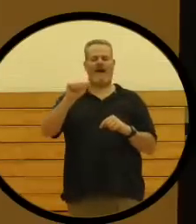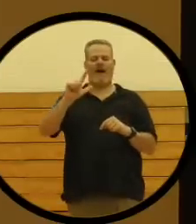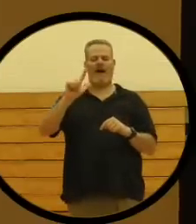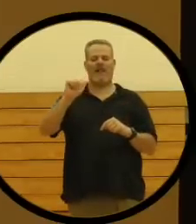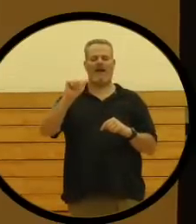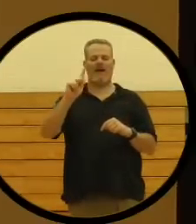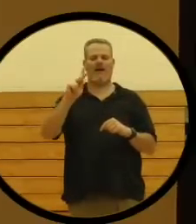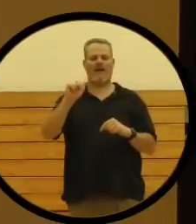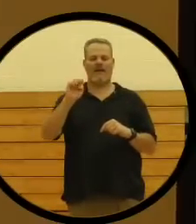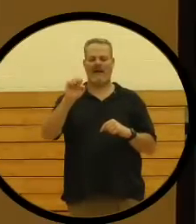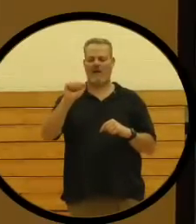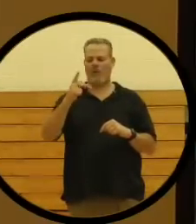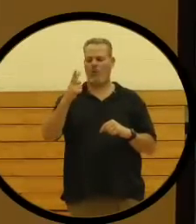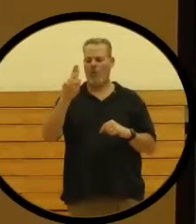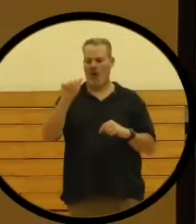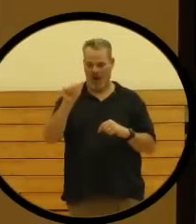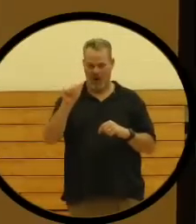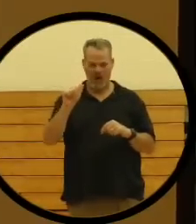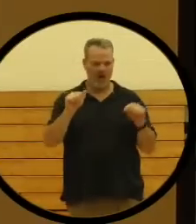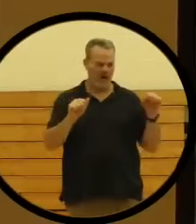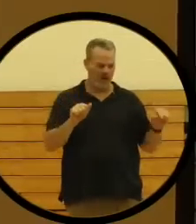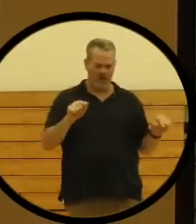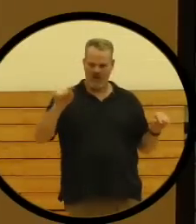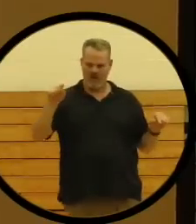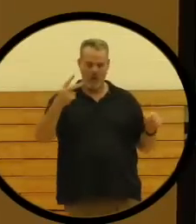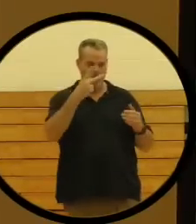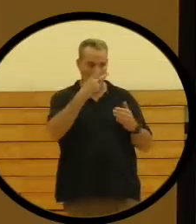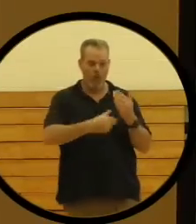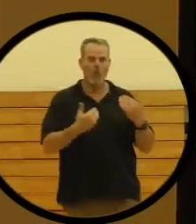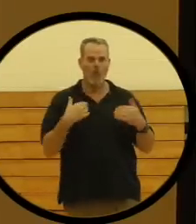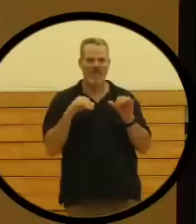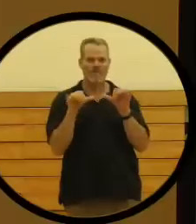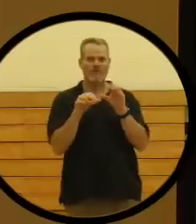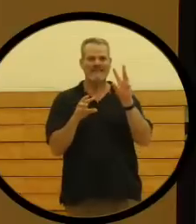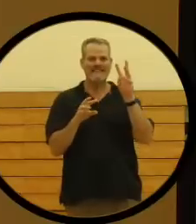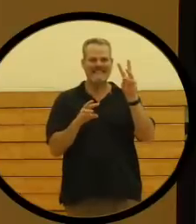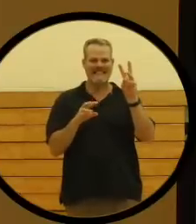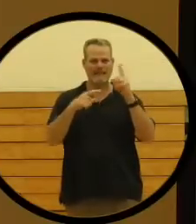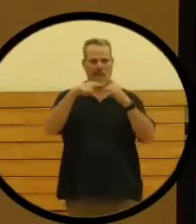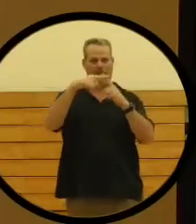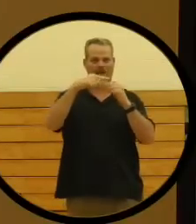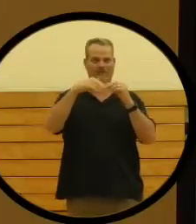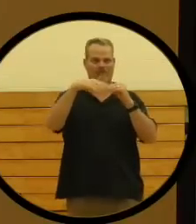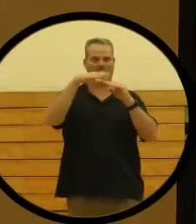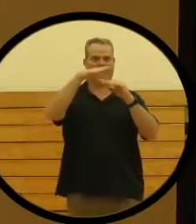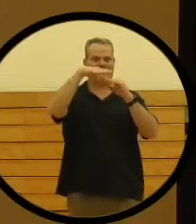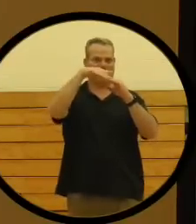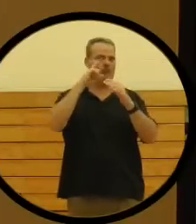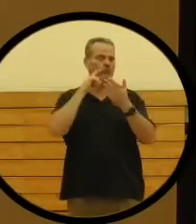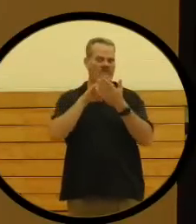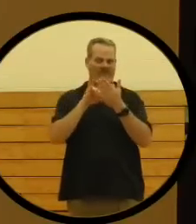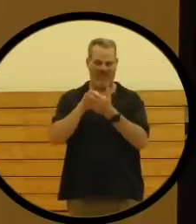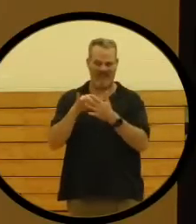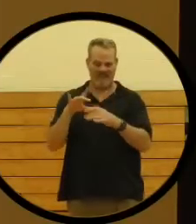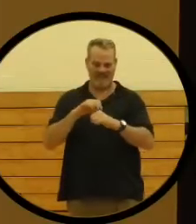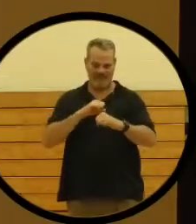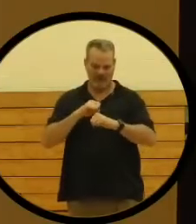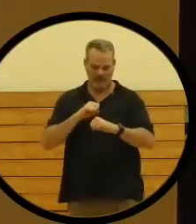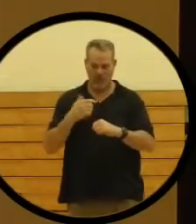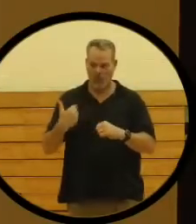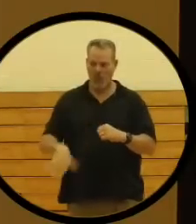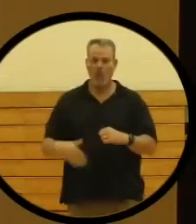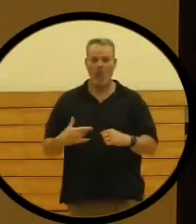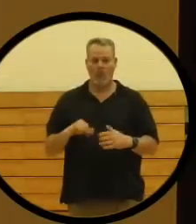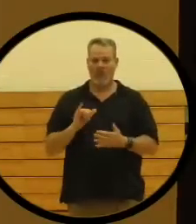Kealakekua area, those are the two areas where we've had magnitude 6 plus earthquakes preceding eruptions before. And so those would make